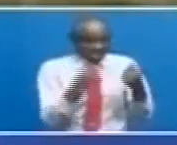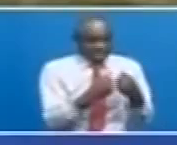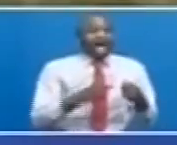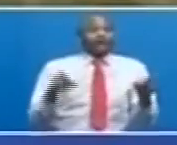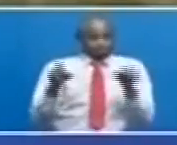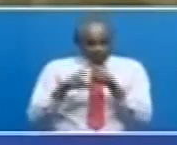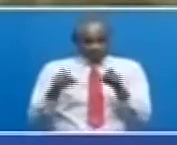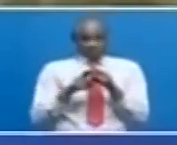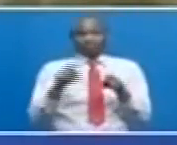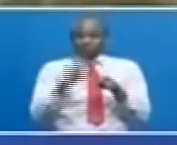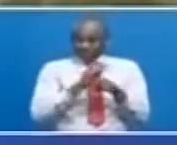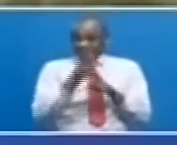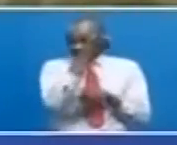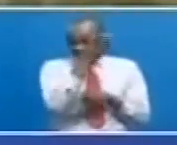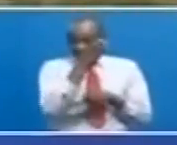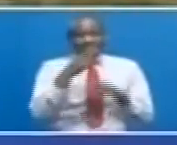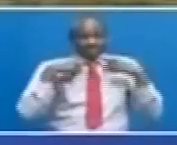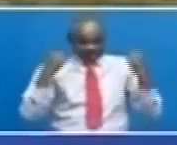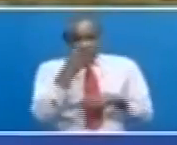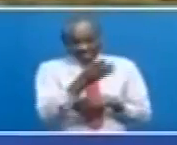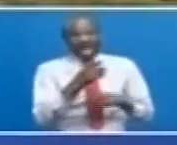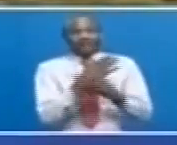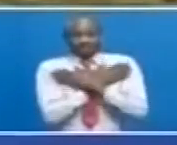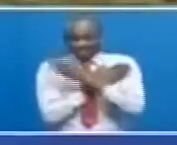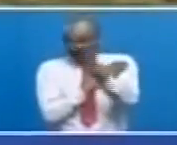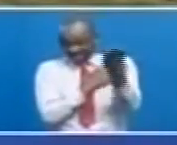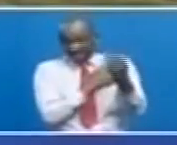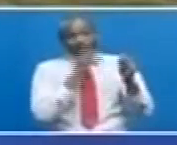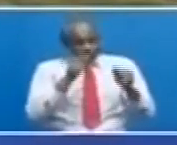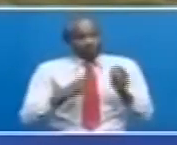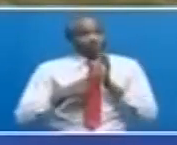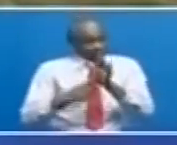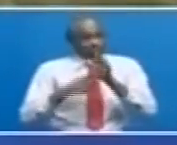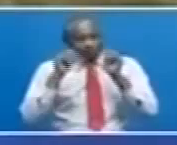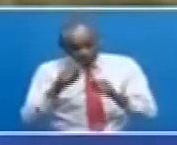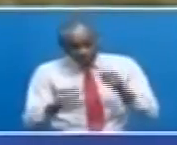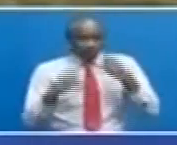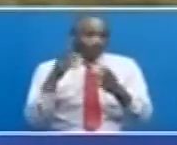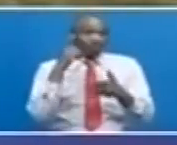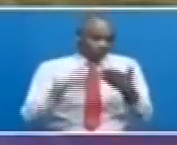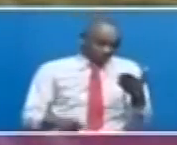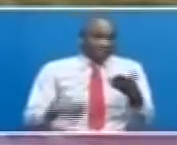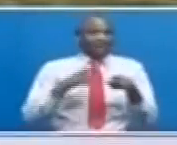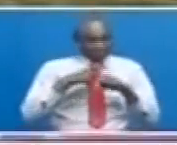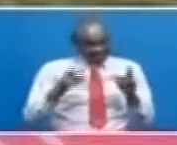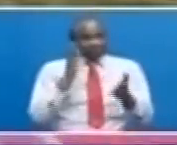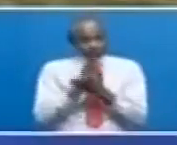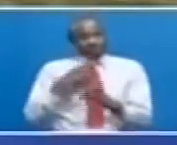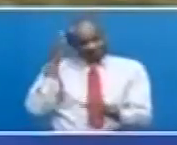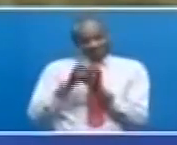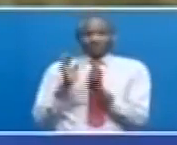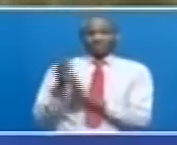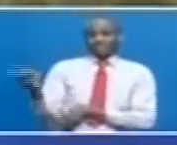mazoezi ambayo tutafanya kule Japan ya wiki moja na mechi kadhaa za kirafiki ambayo tutacheza itatuonesha ile mwelekeo ambao tunachukua, lakini niko na imani na wachezaji